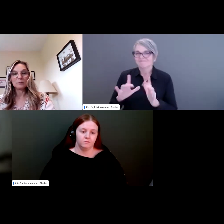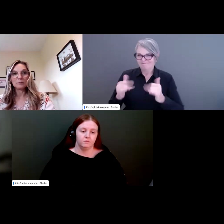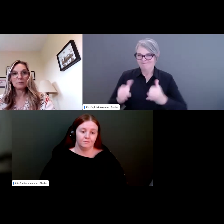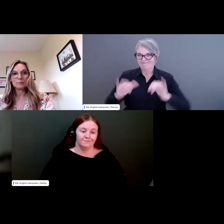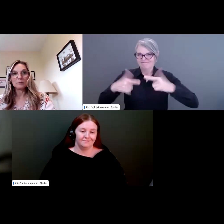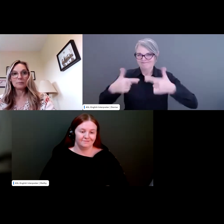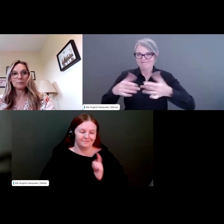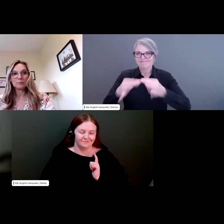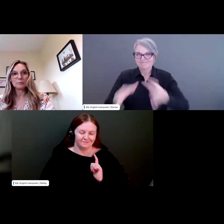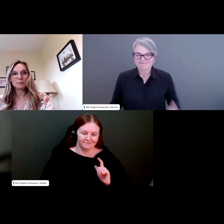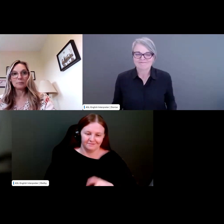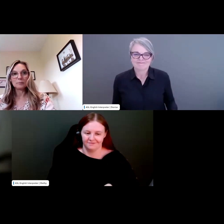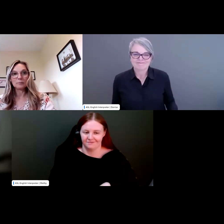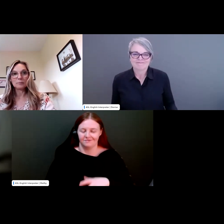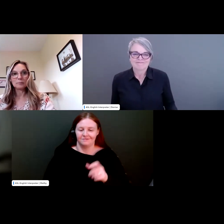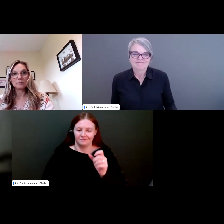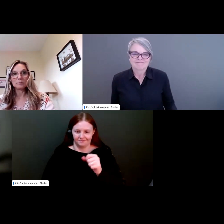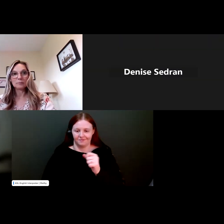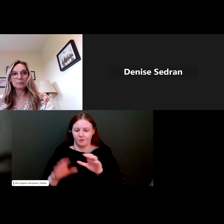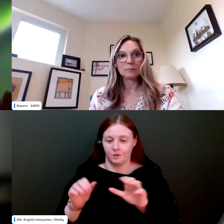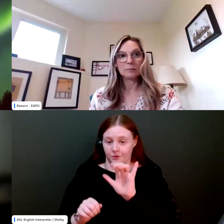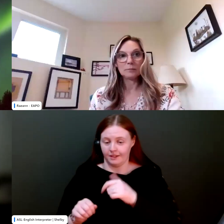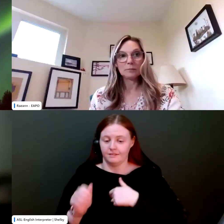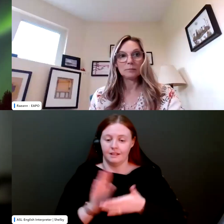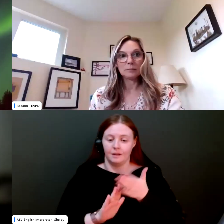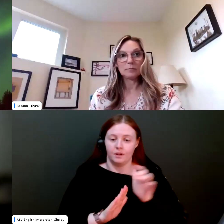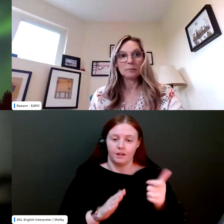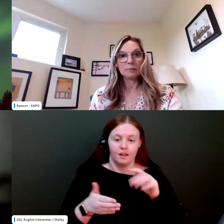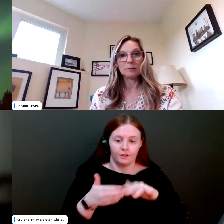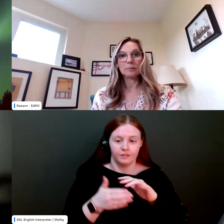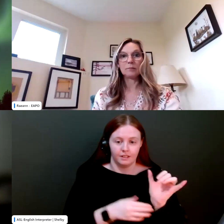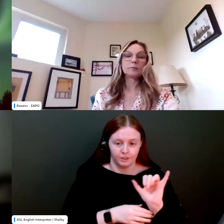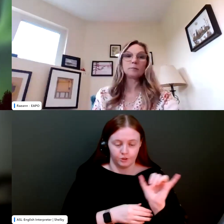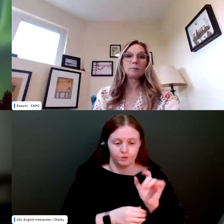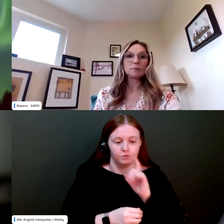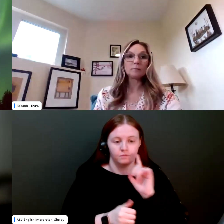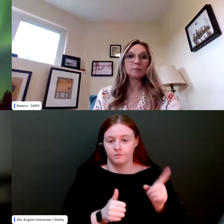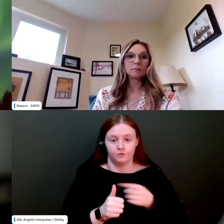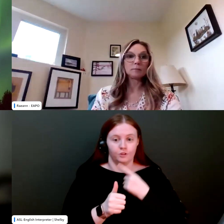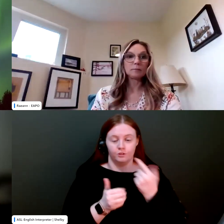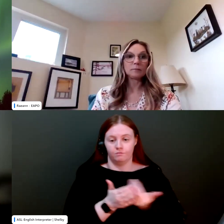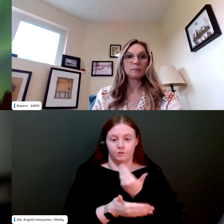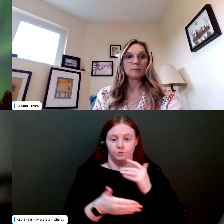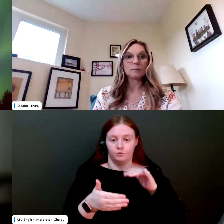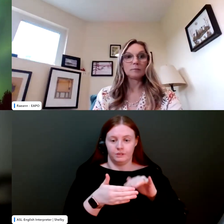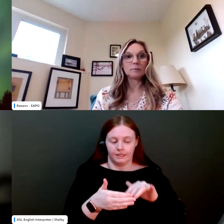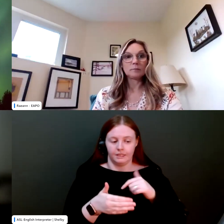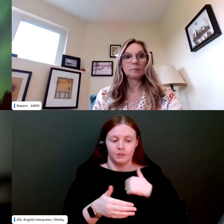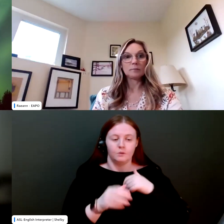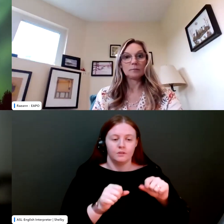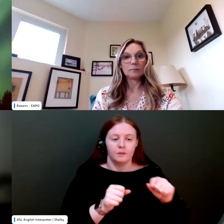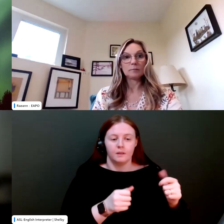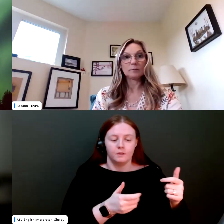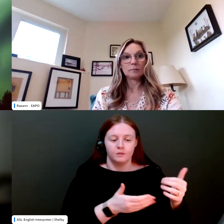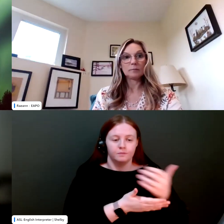also running some other studies as well. One study, which is really the first of its kind, actually, is we've been able to get interviews